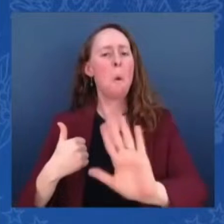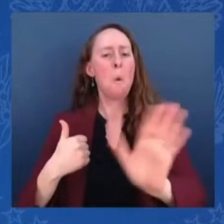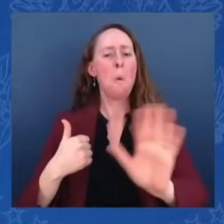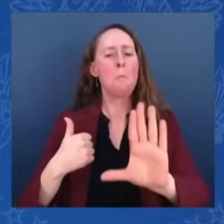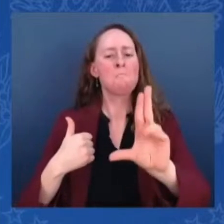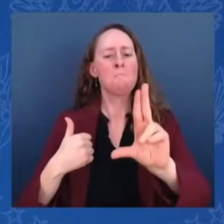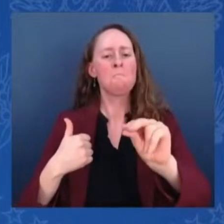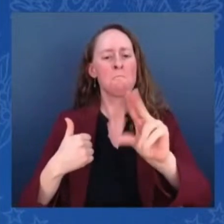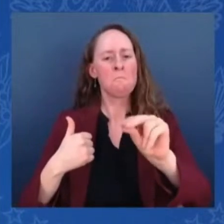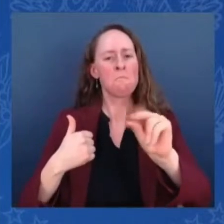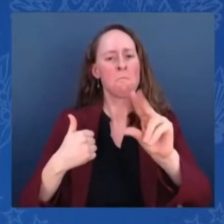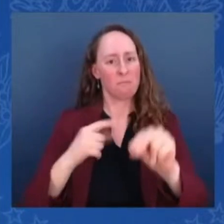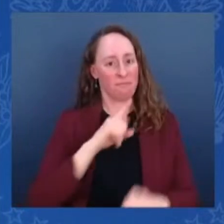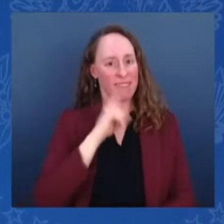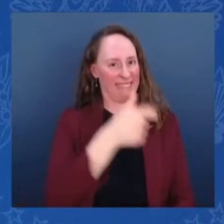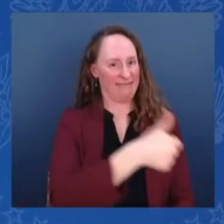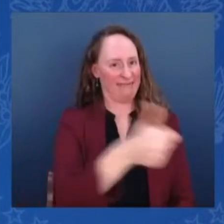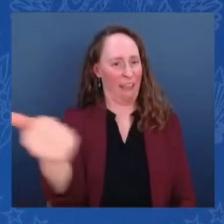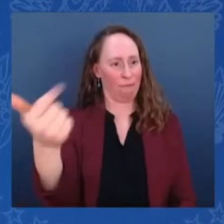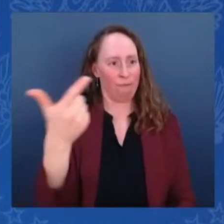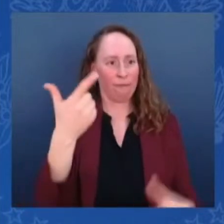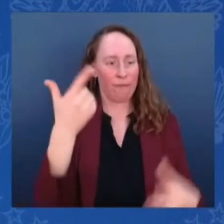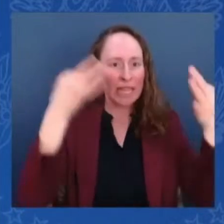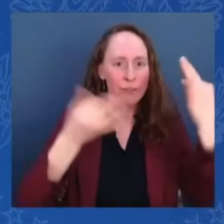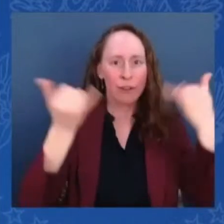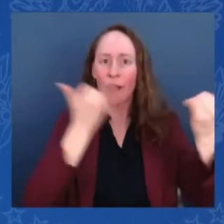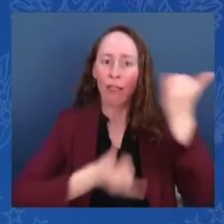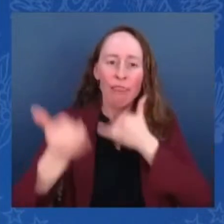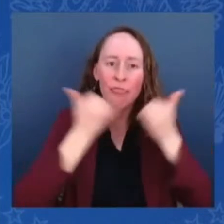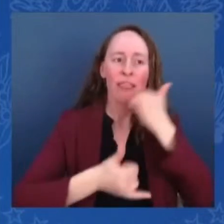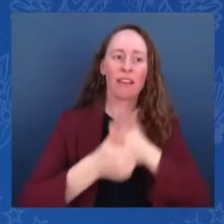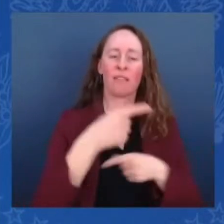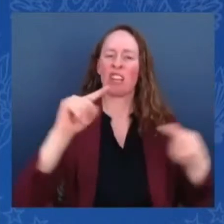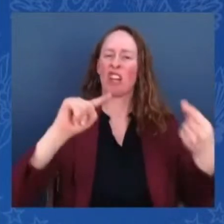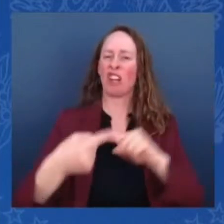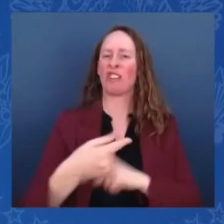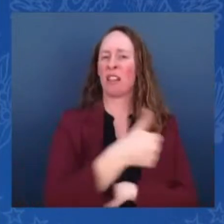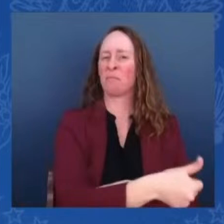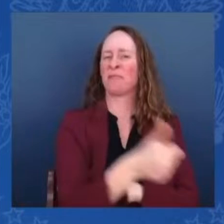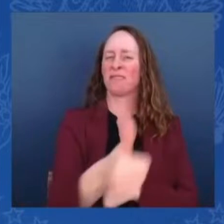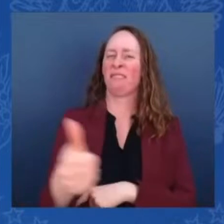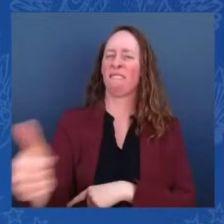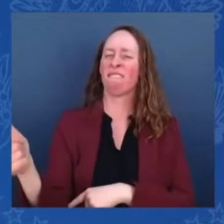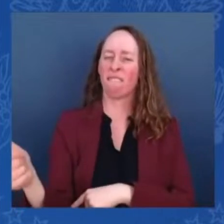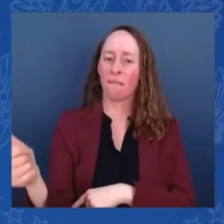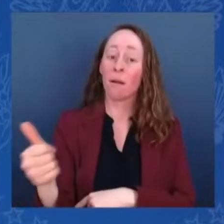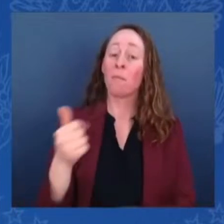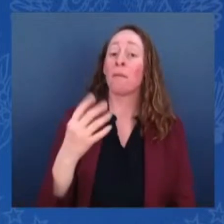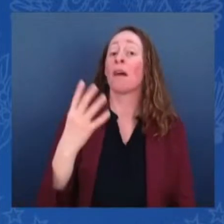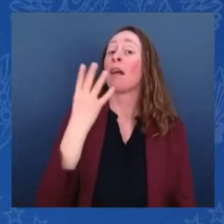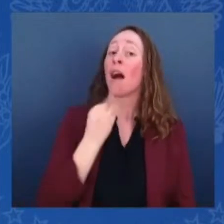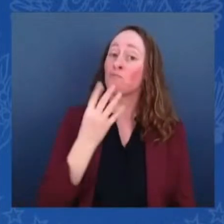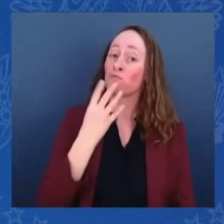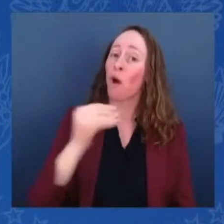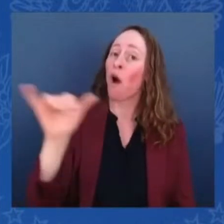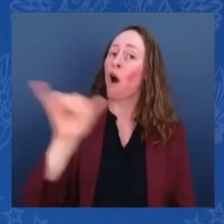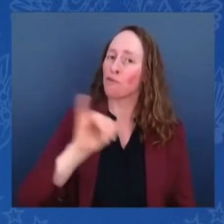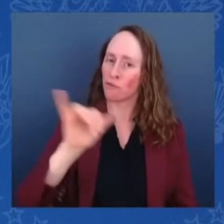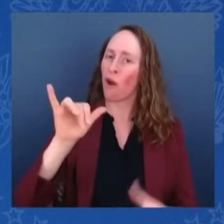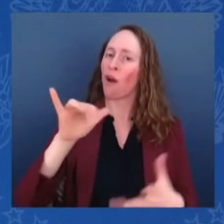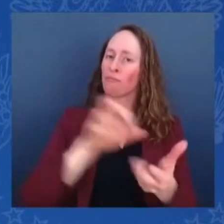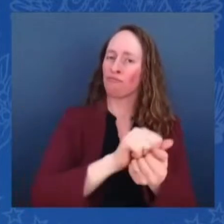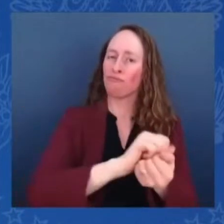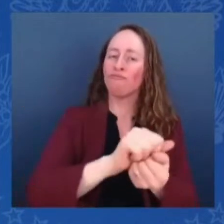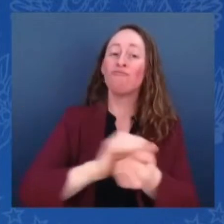damage all by themselves. But Israel did plenty of damage to Iran and its proxies. But there's